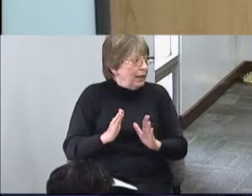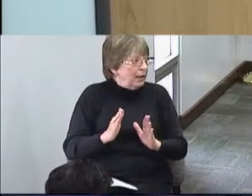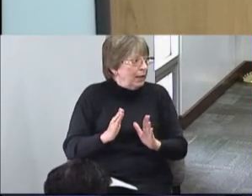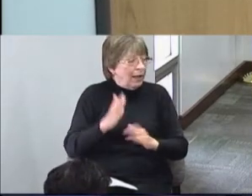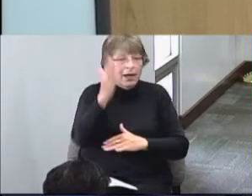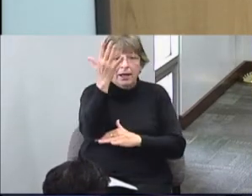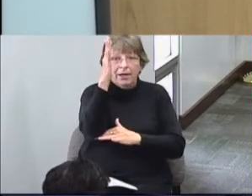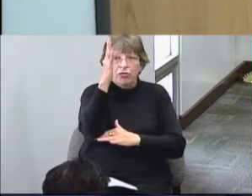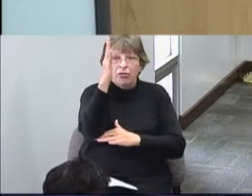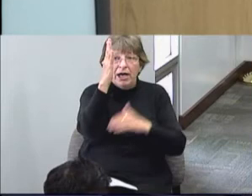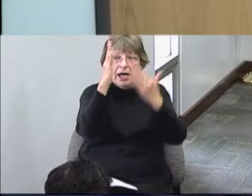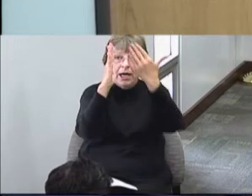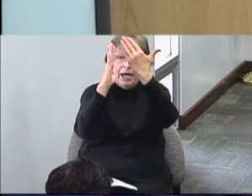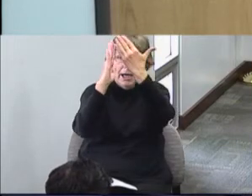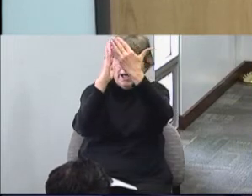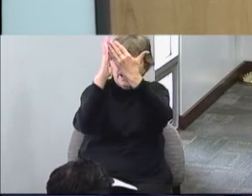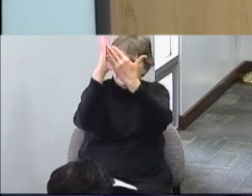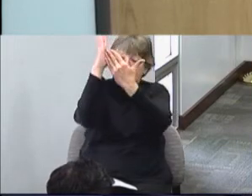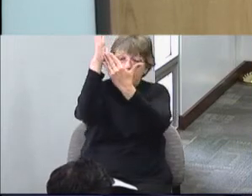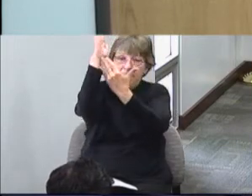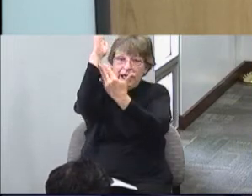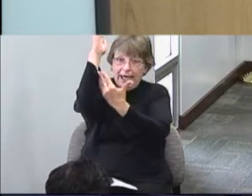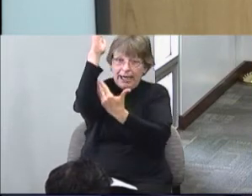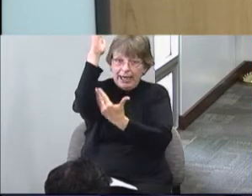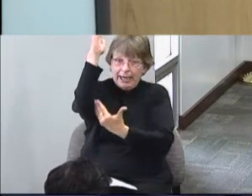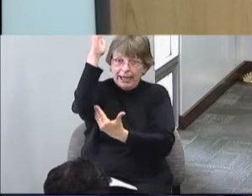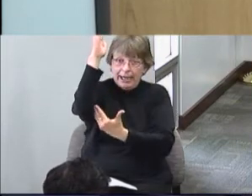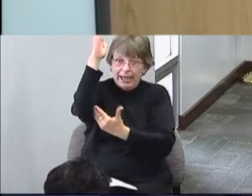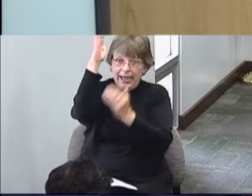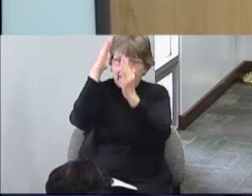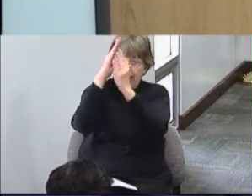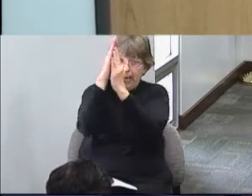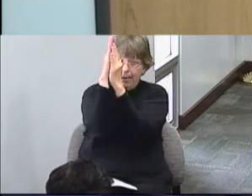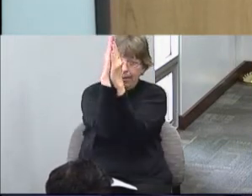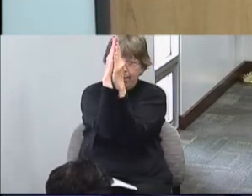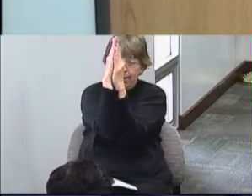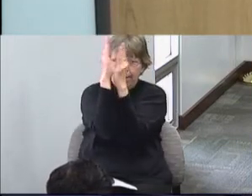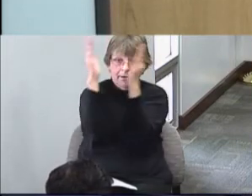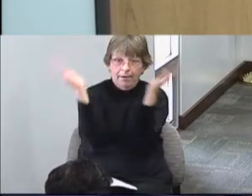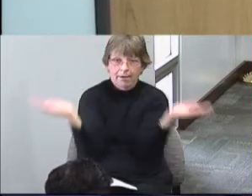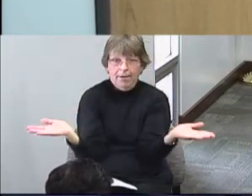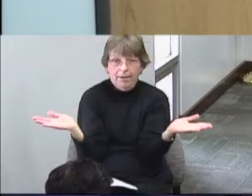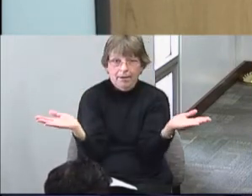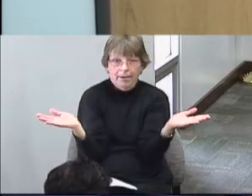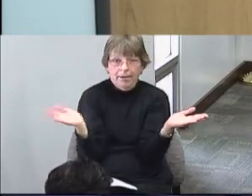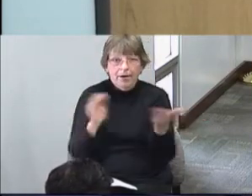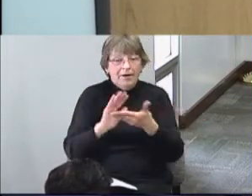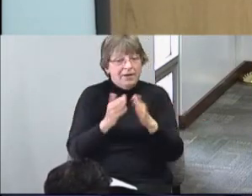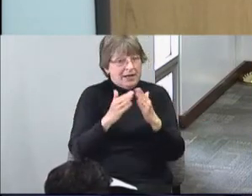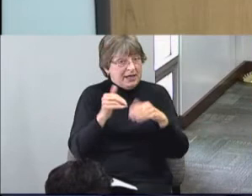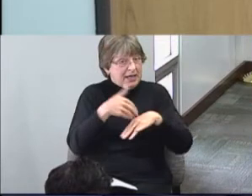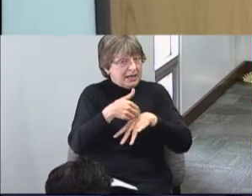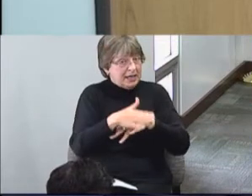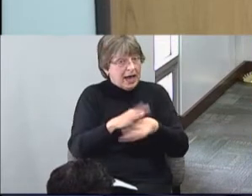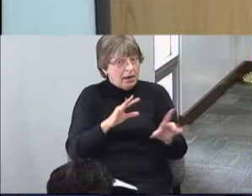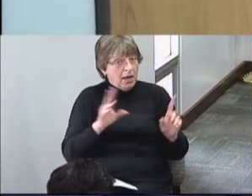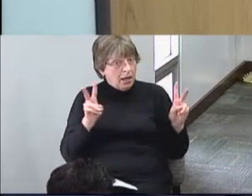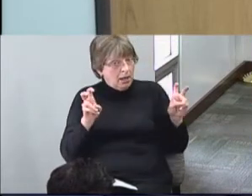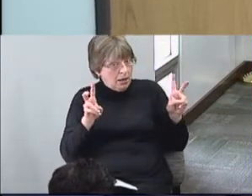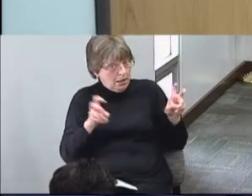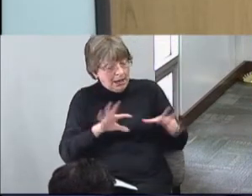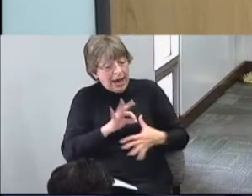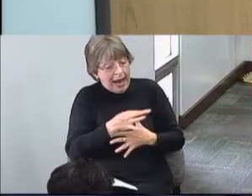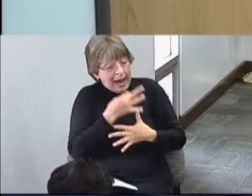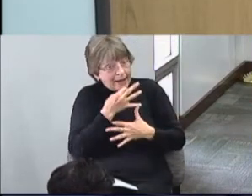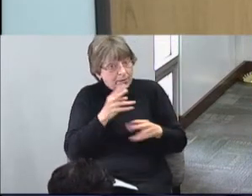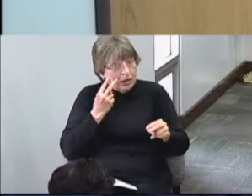clear to the ground, and it's going to fall. The city sent the forestry expert, I was told, out. They looked at it